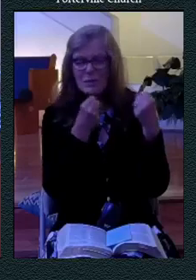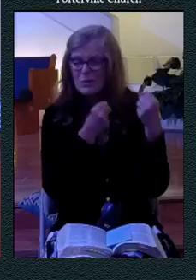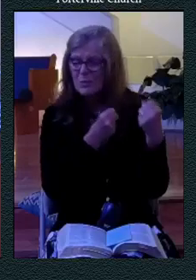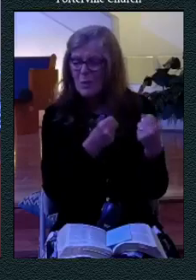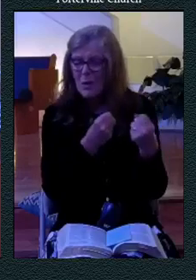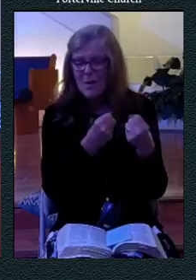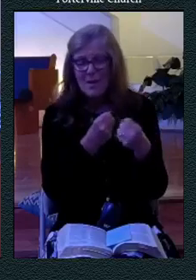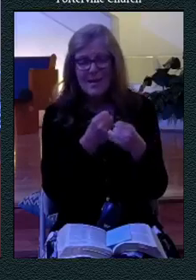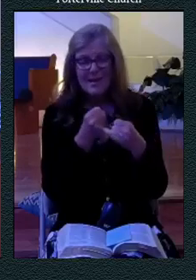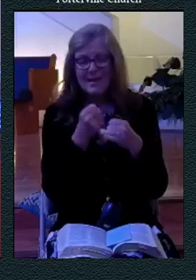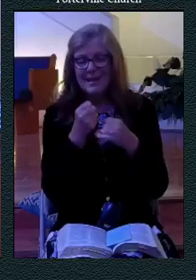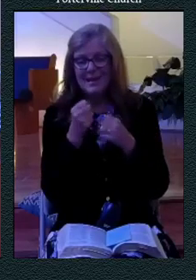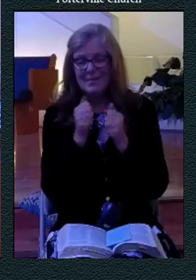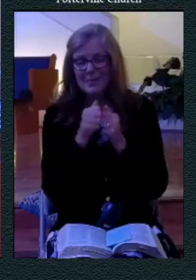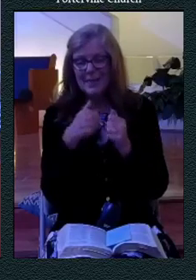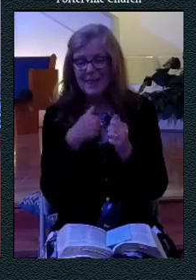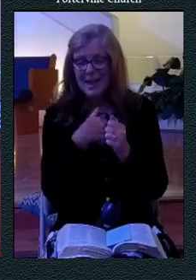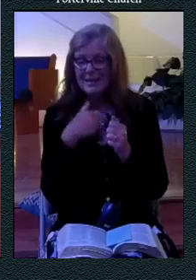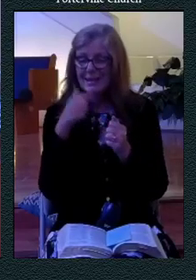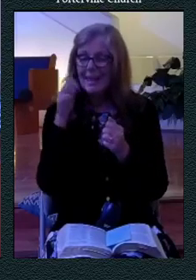others. Please help us.